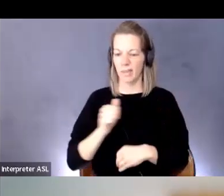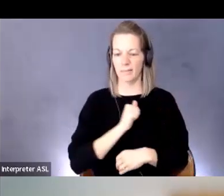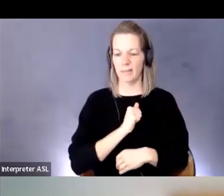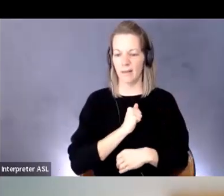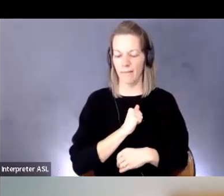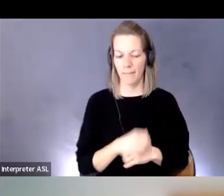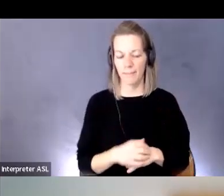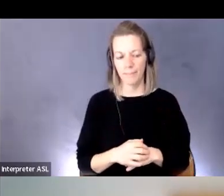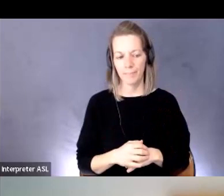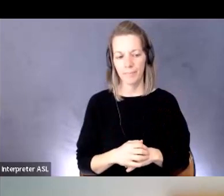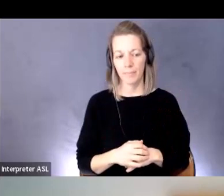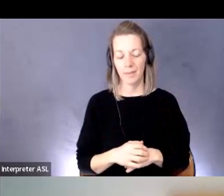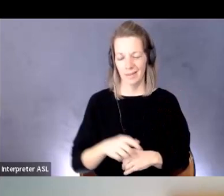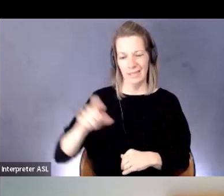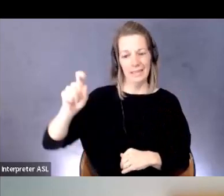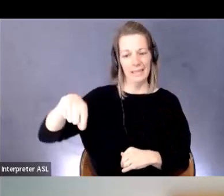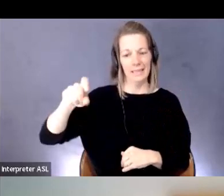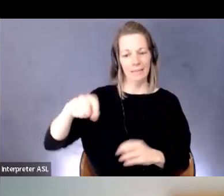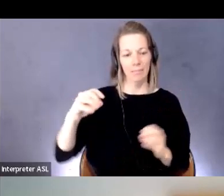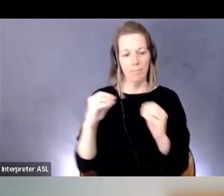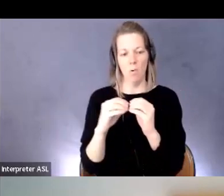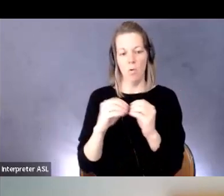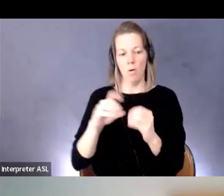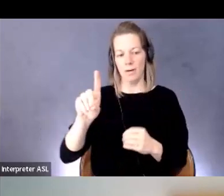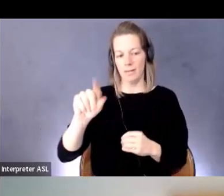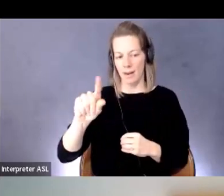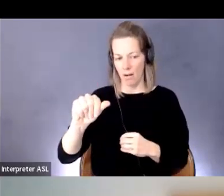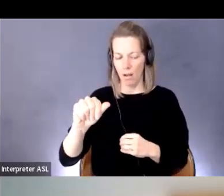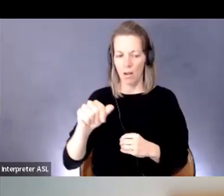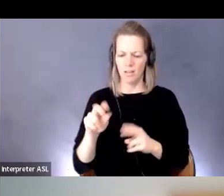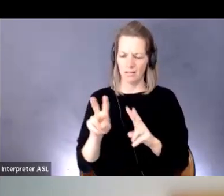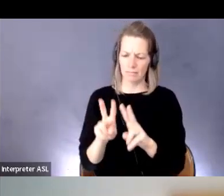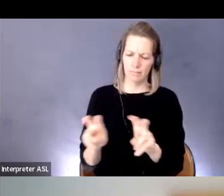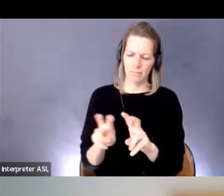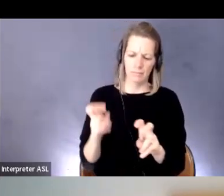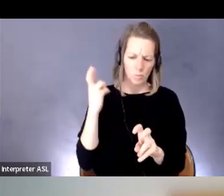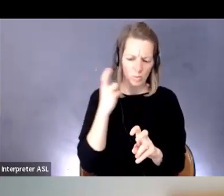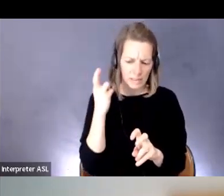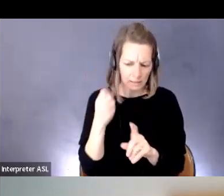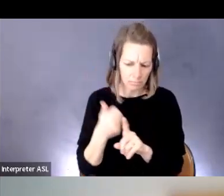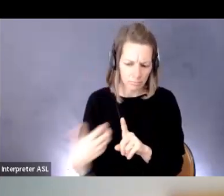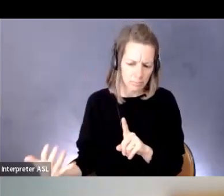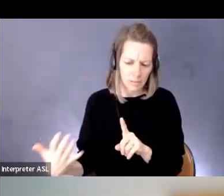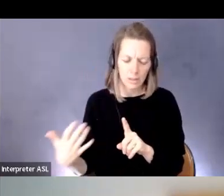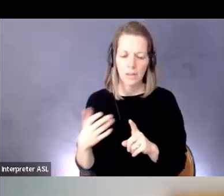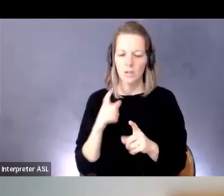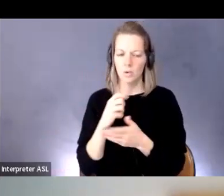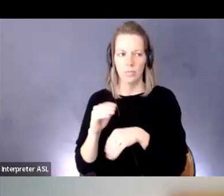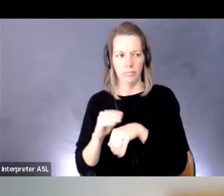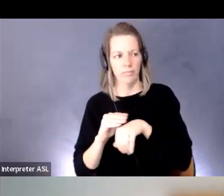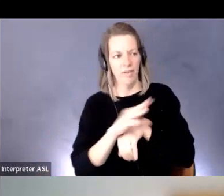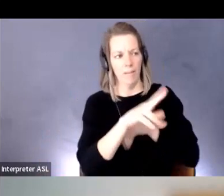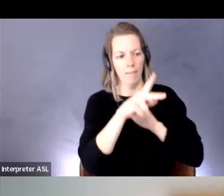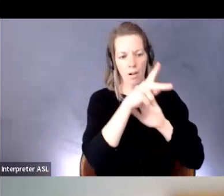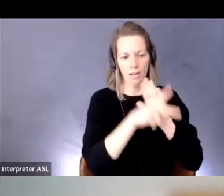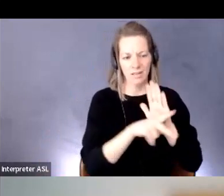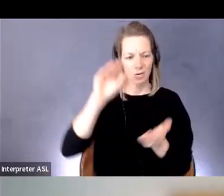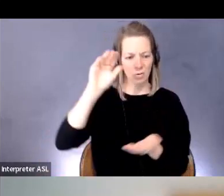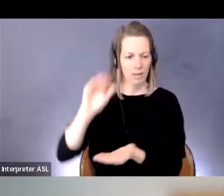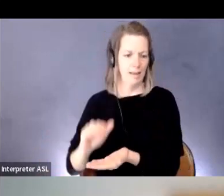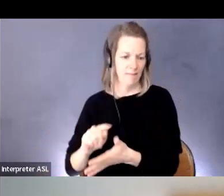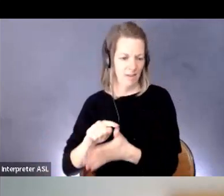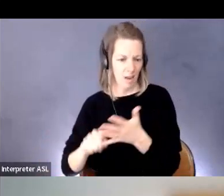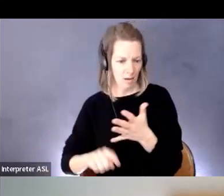More data is urgently needed to better understand exactly why and how this is happening, and to guide policy measures to alleviate these outcomes.